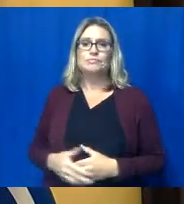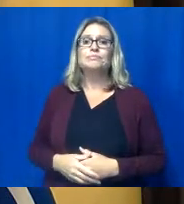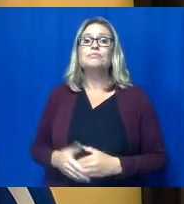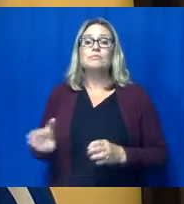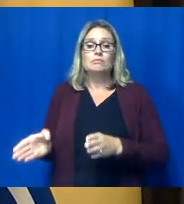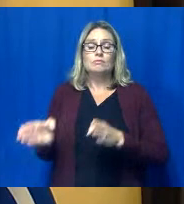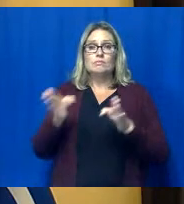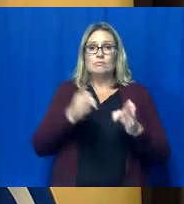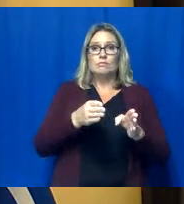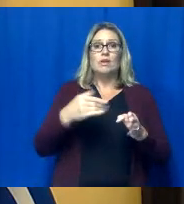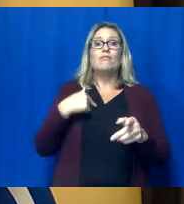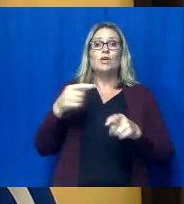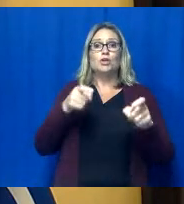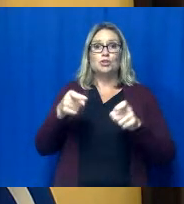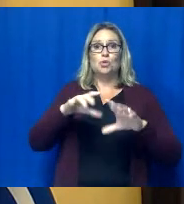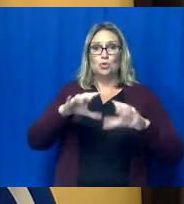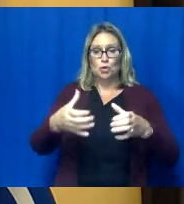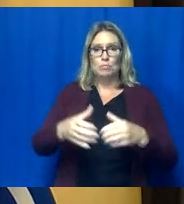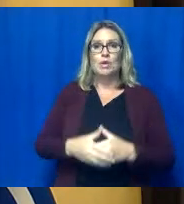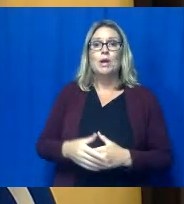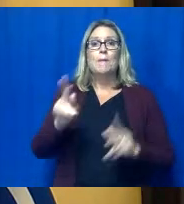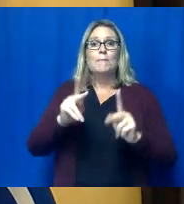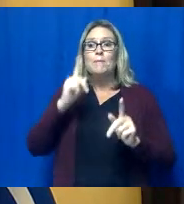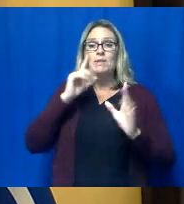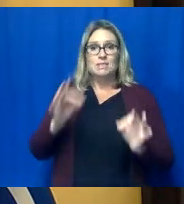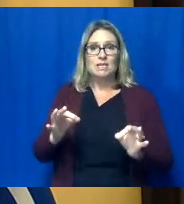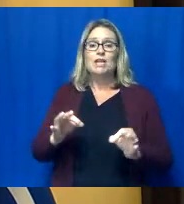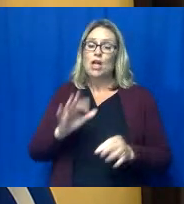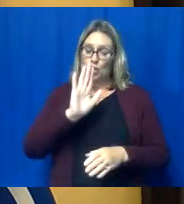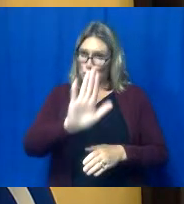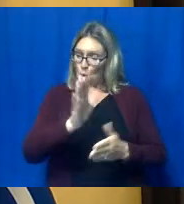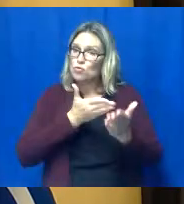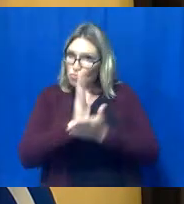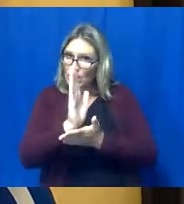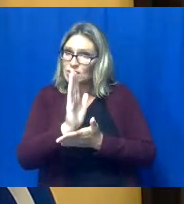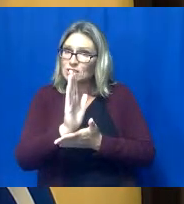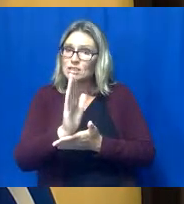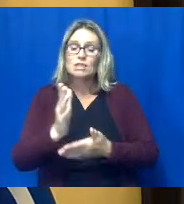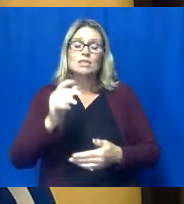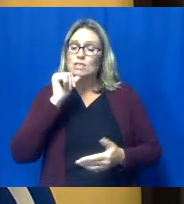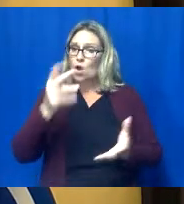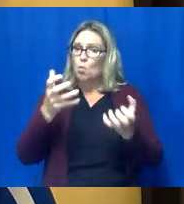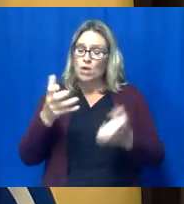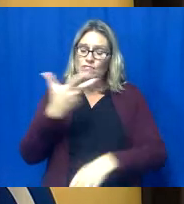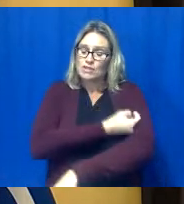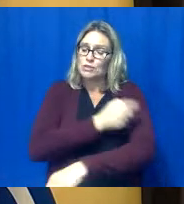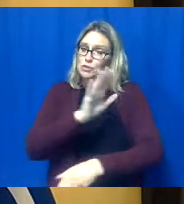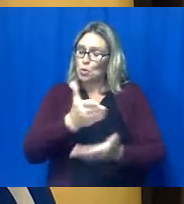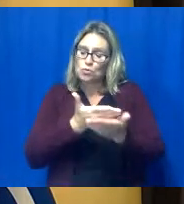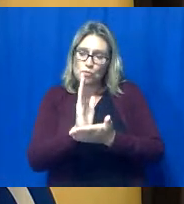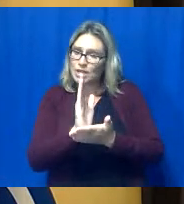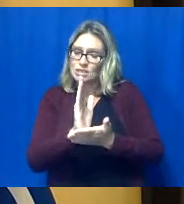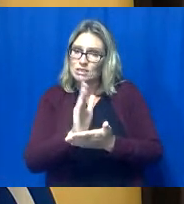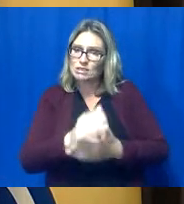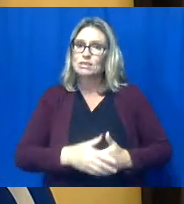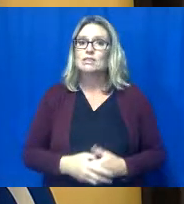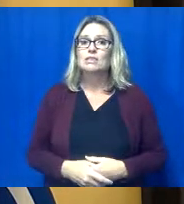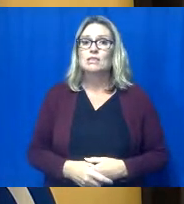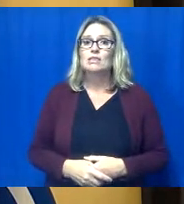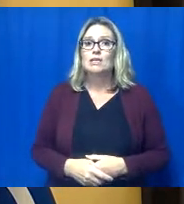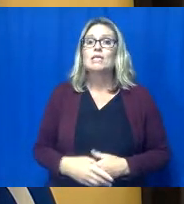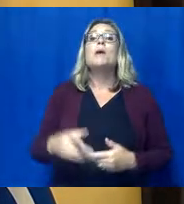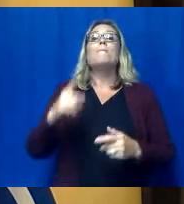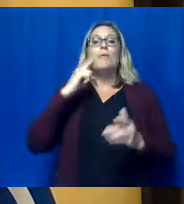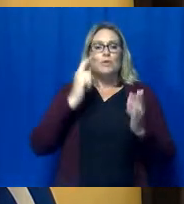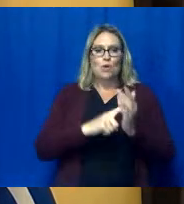control group, folks that have decided, as is their right, to not have the vaccination. And we are seeing that those folks are getting sick.